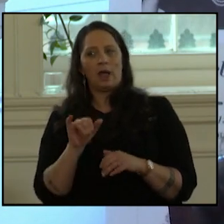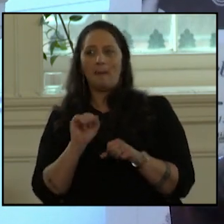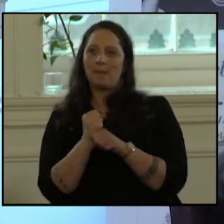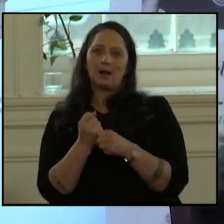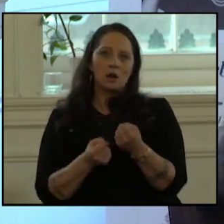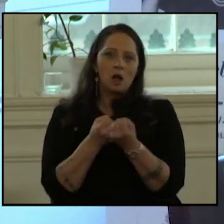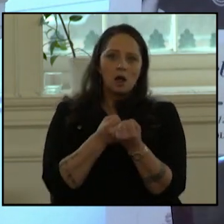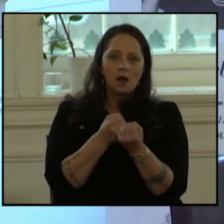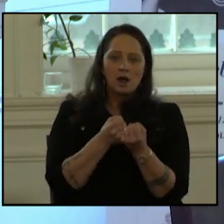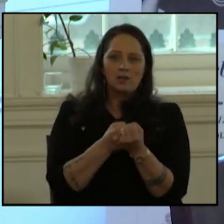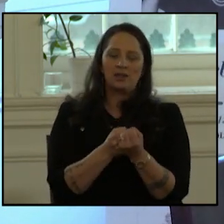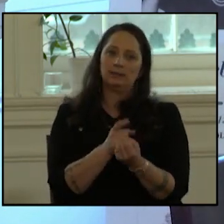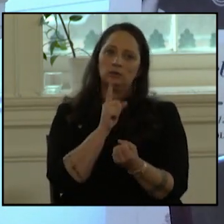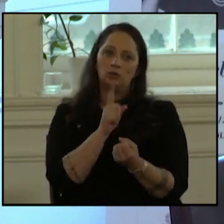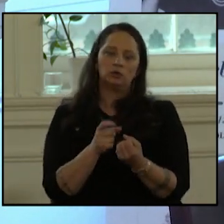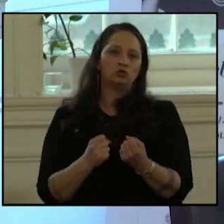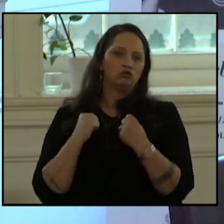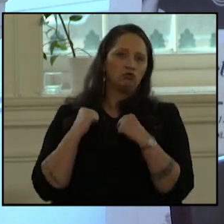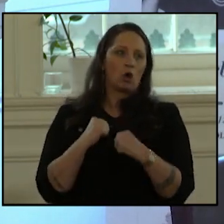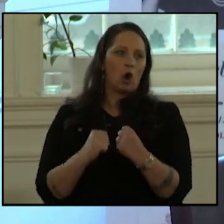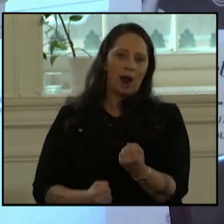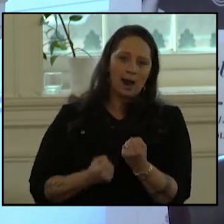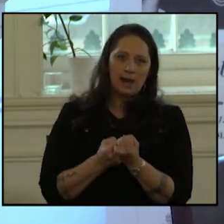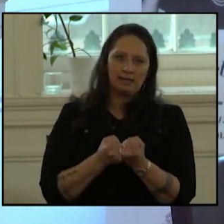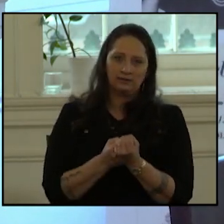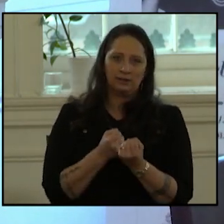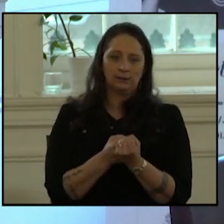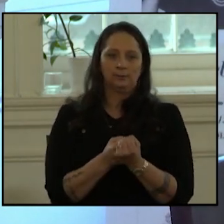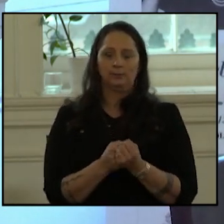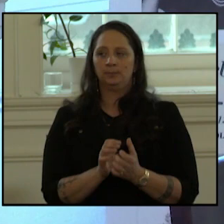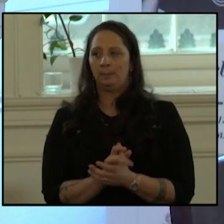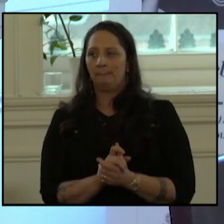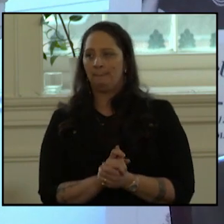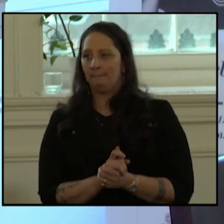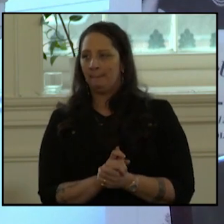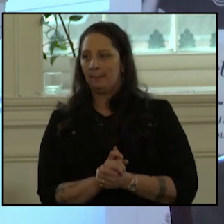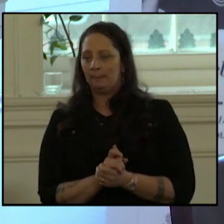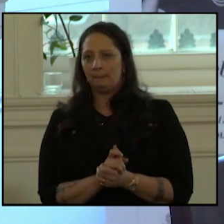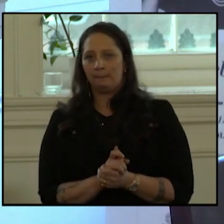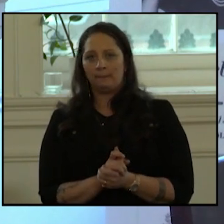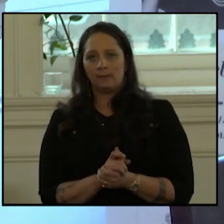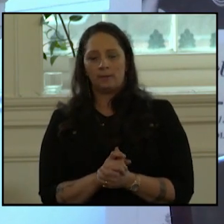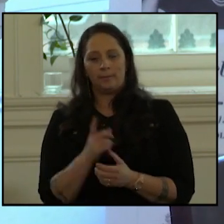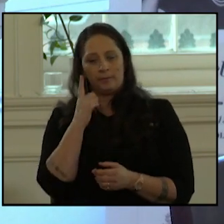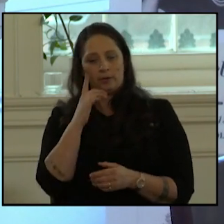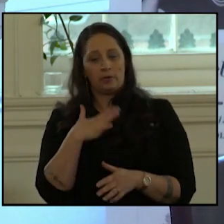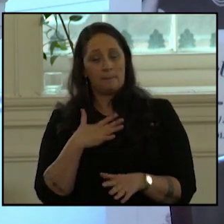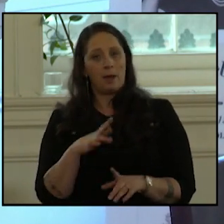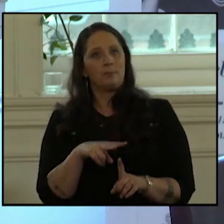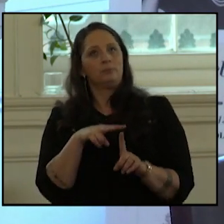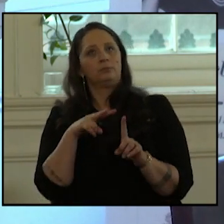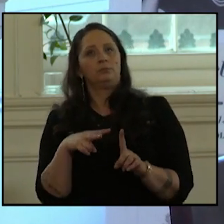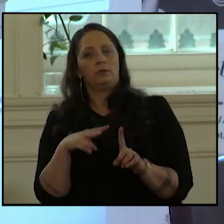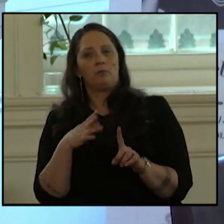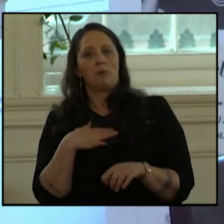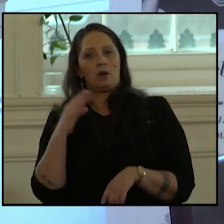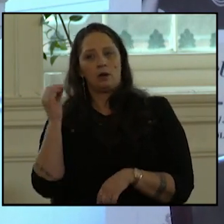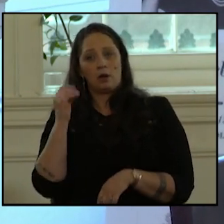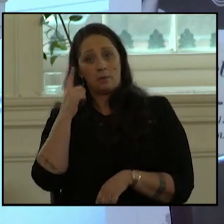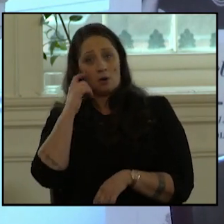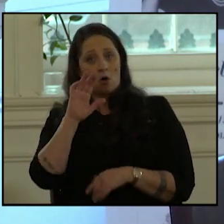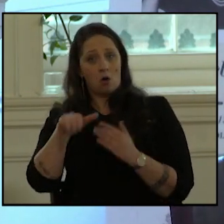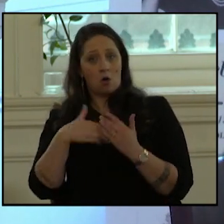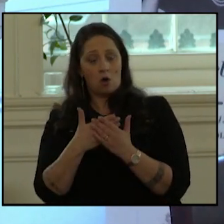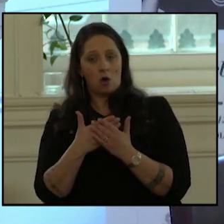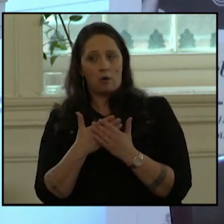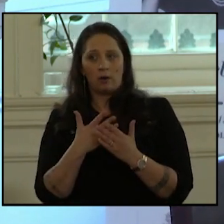activism, deep activism, right? It became deep activism. And I think my perspective, because of all